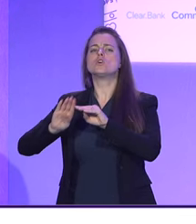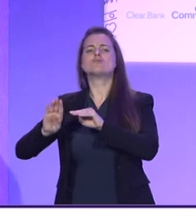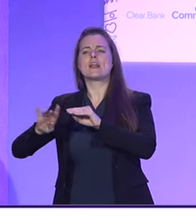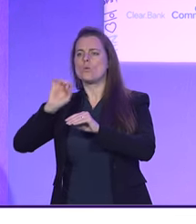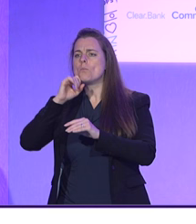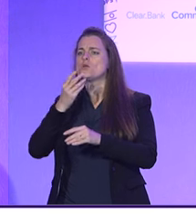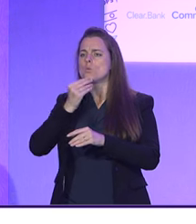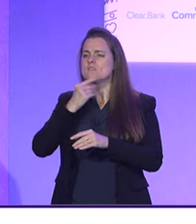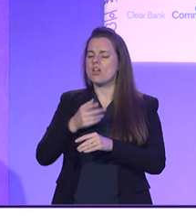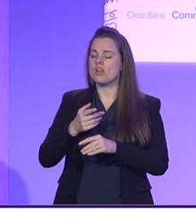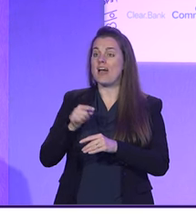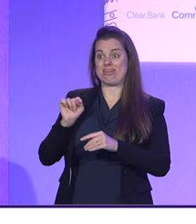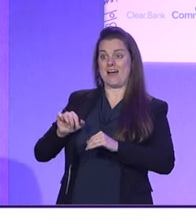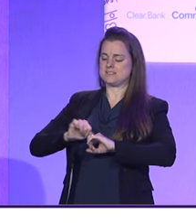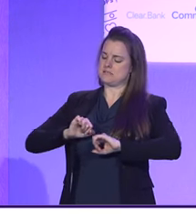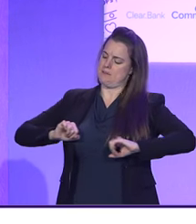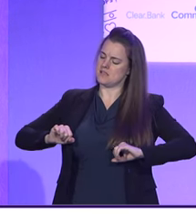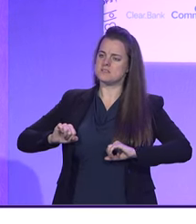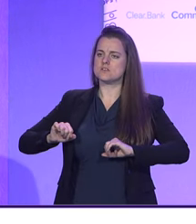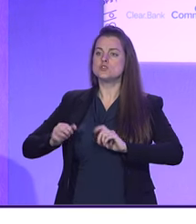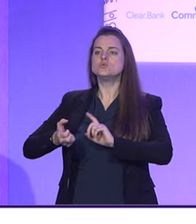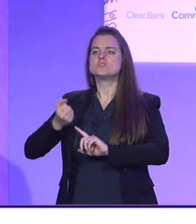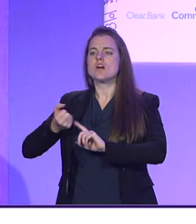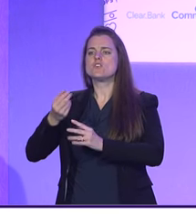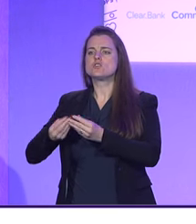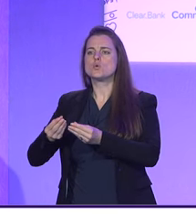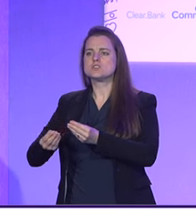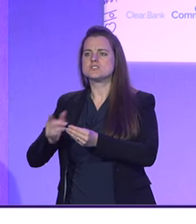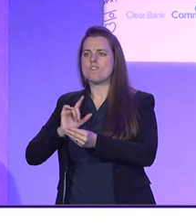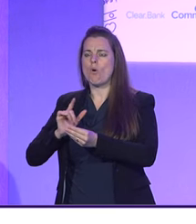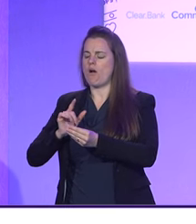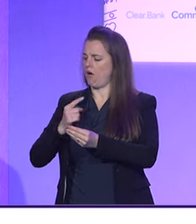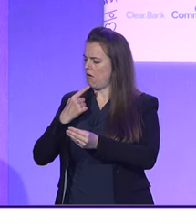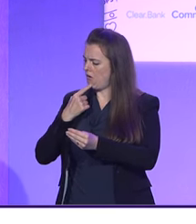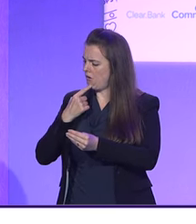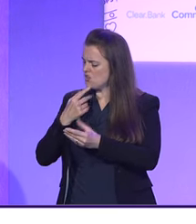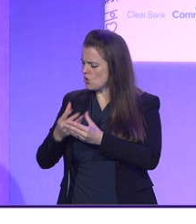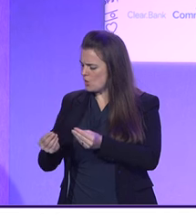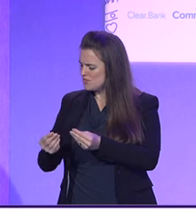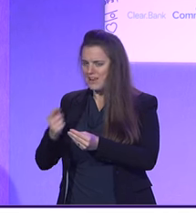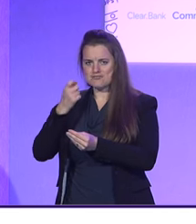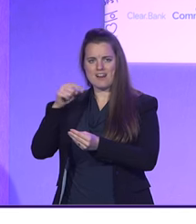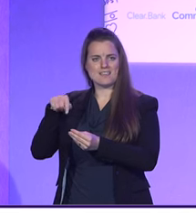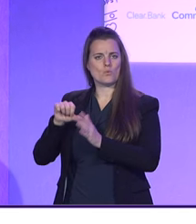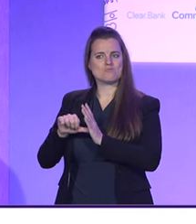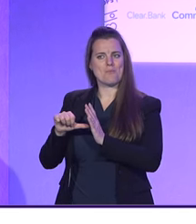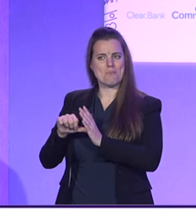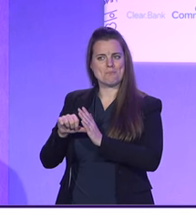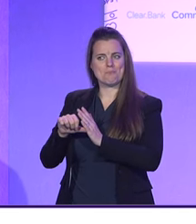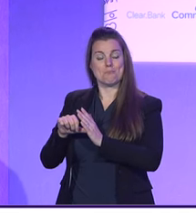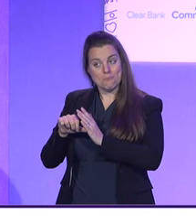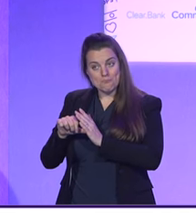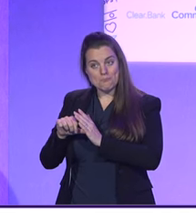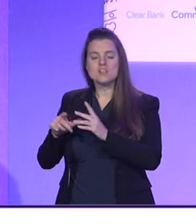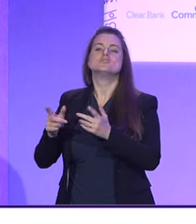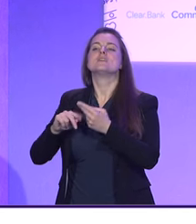where you kind of discover the solutions to problems you don't actually know you have yet. And it's there that you'll kind of learn new things. And if your team is